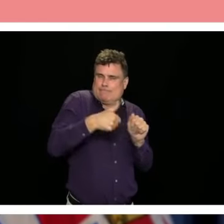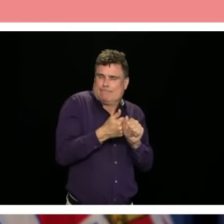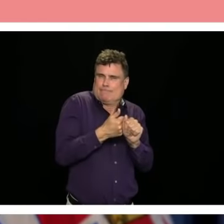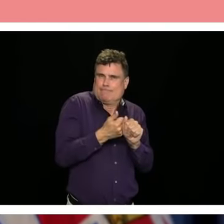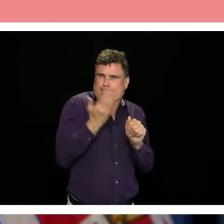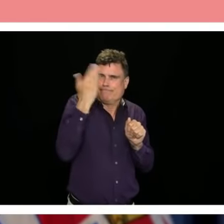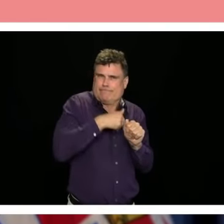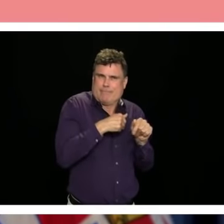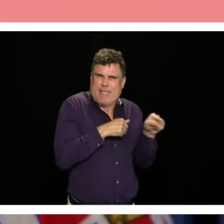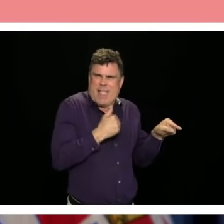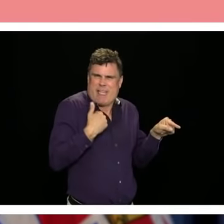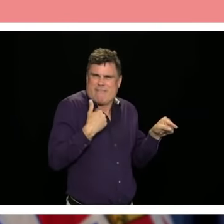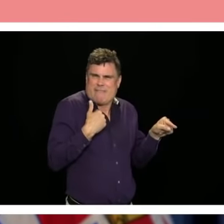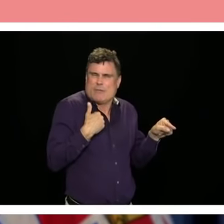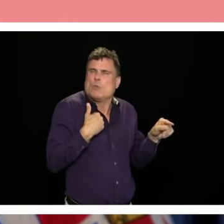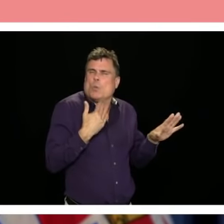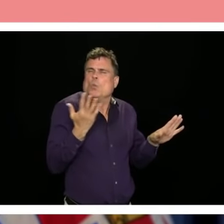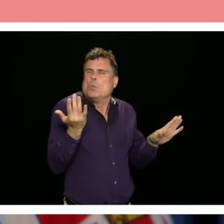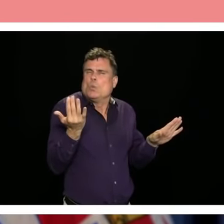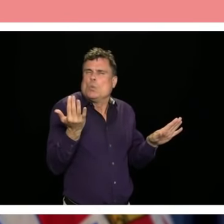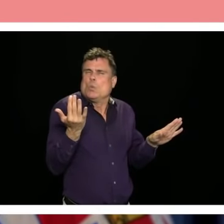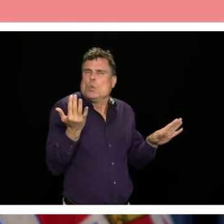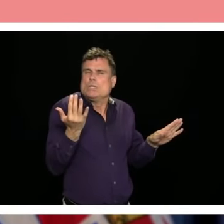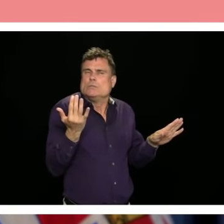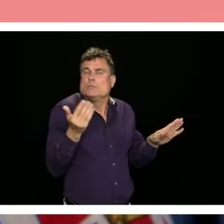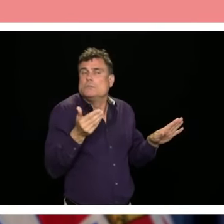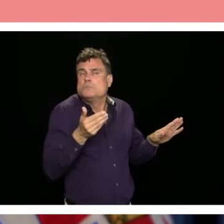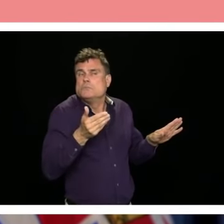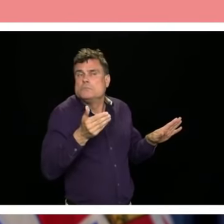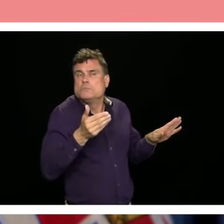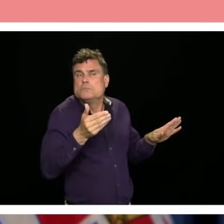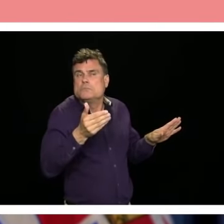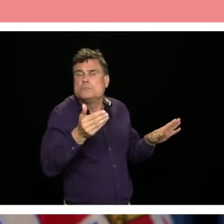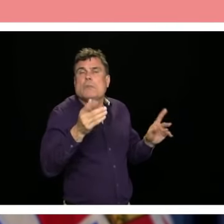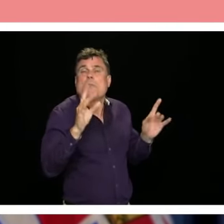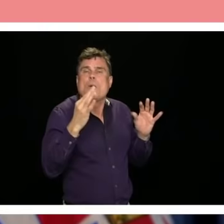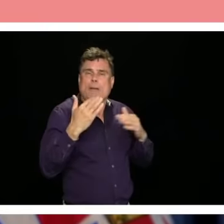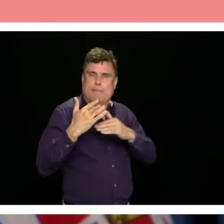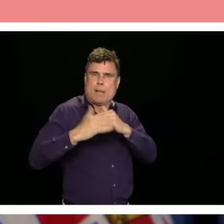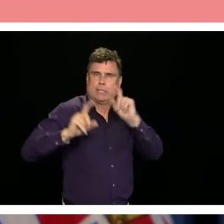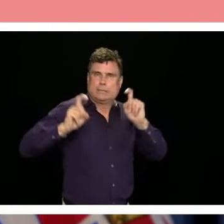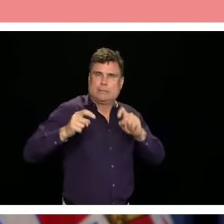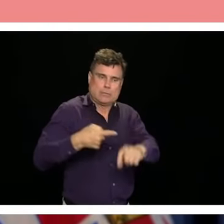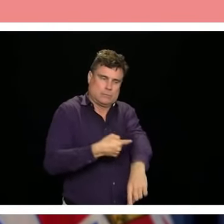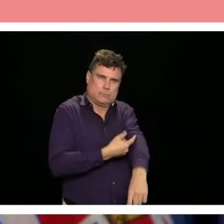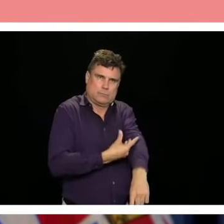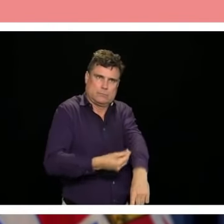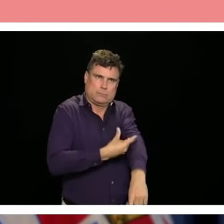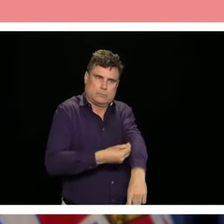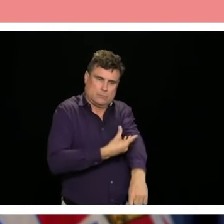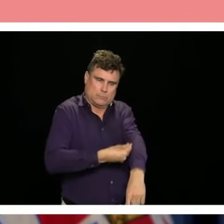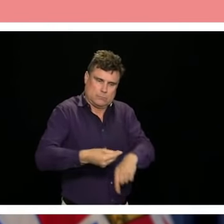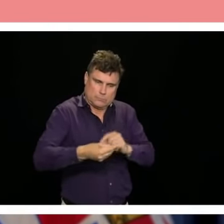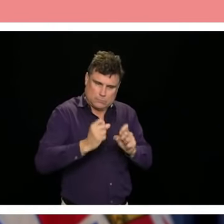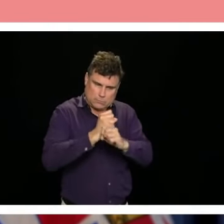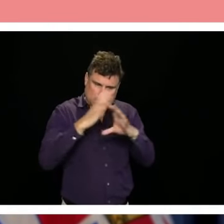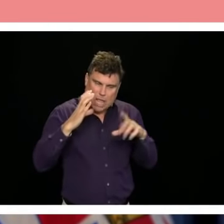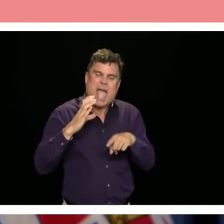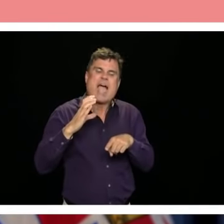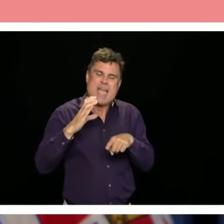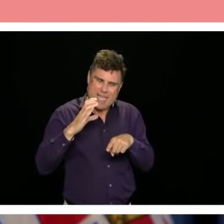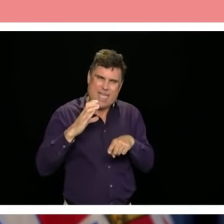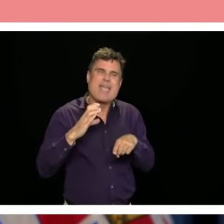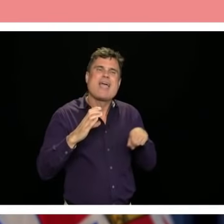in an efficient way. So it is very likely that we had more impact than what is reflected by just the cases who have